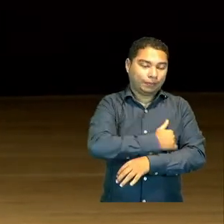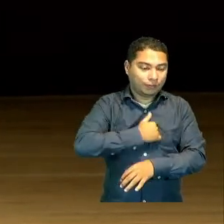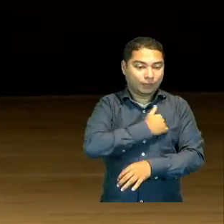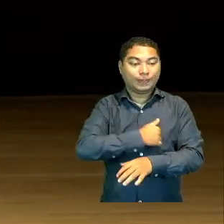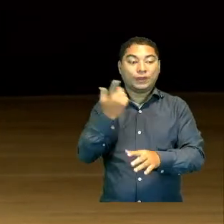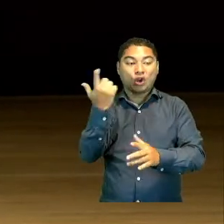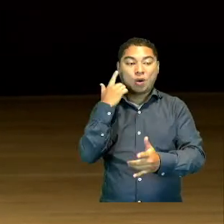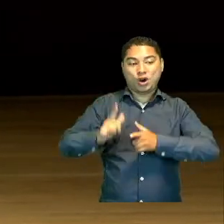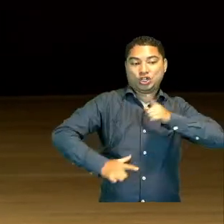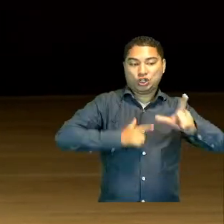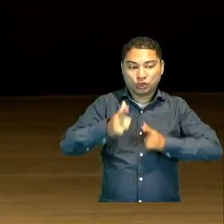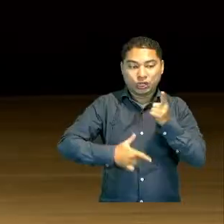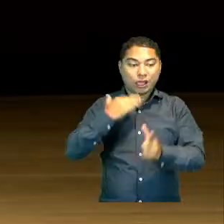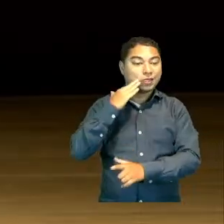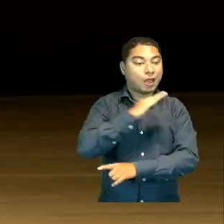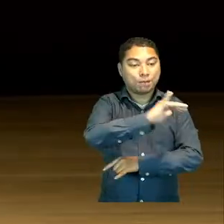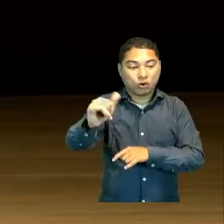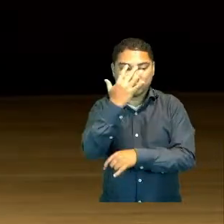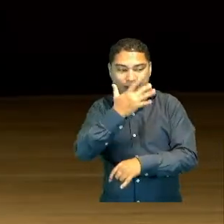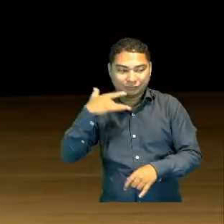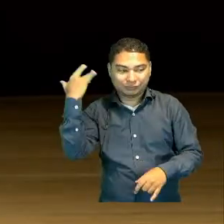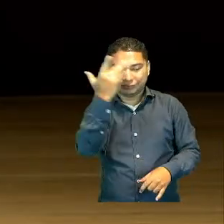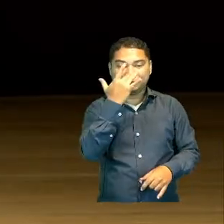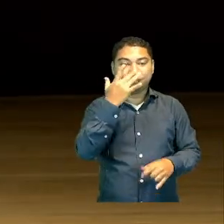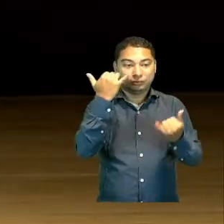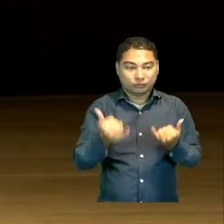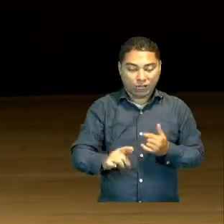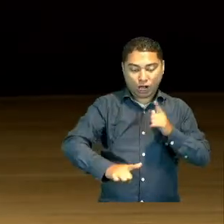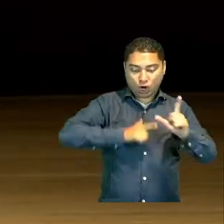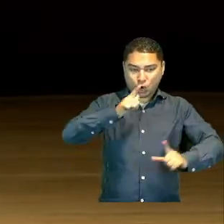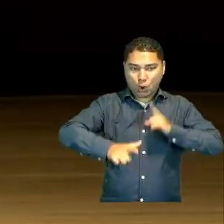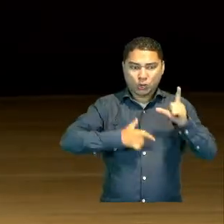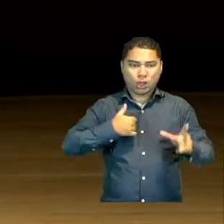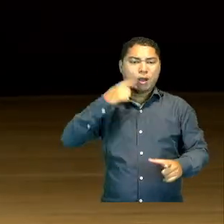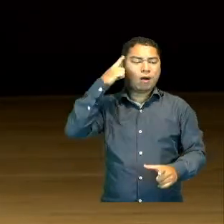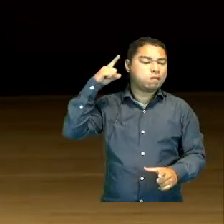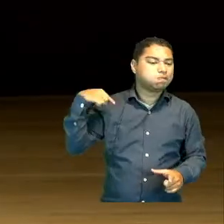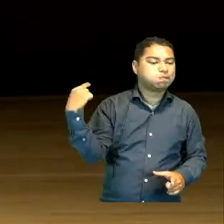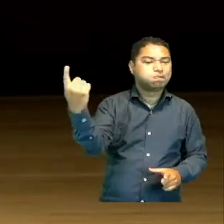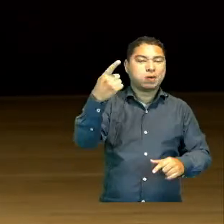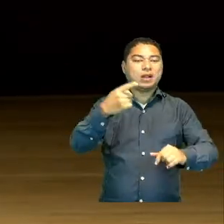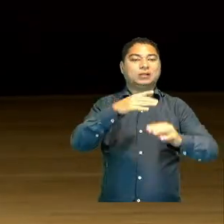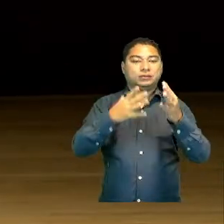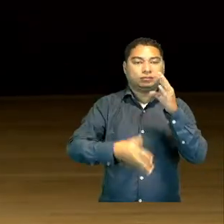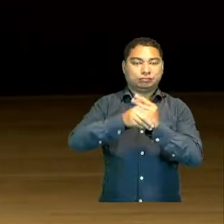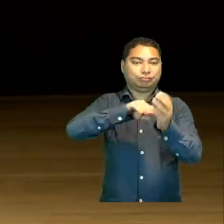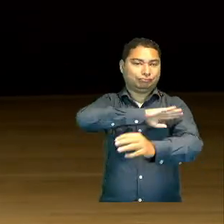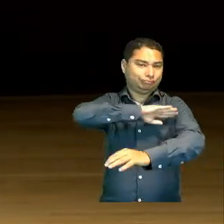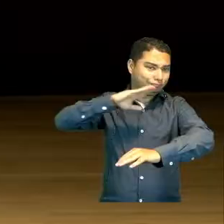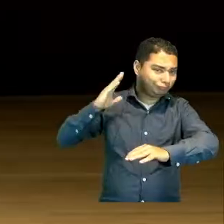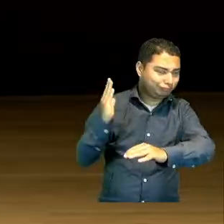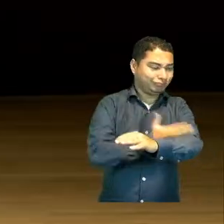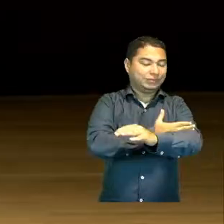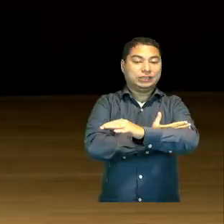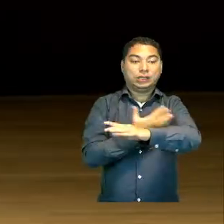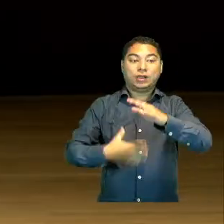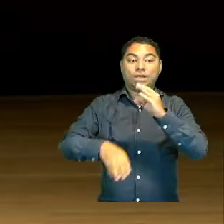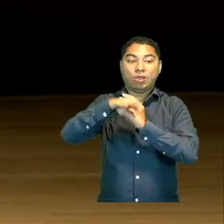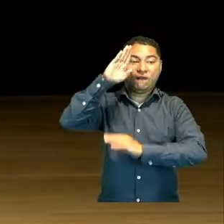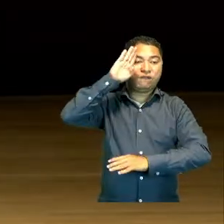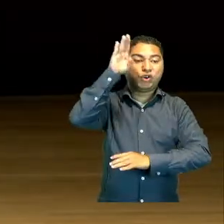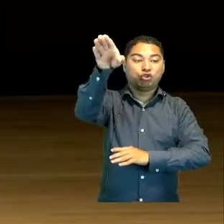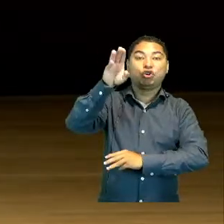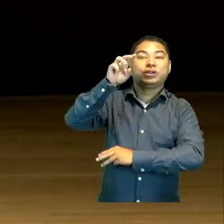ours. Today, more than ever, we reaffirm that the fight of Afro-descendant women is a global, powerful struggle for the future of